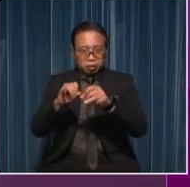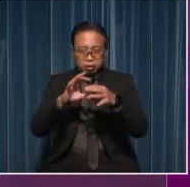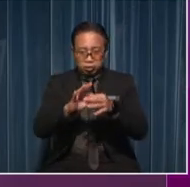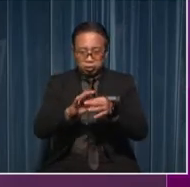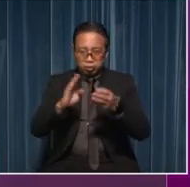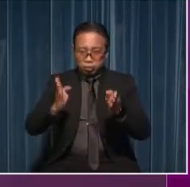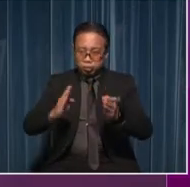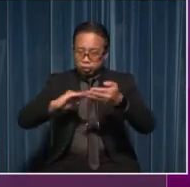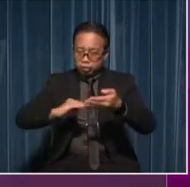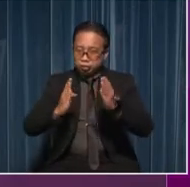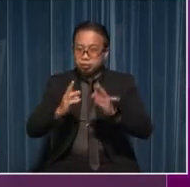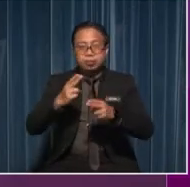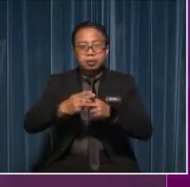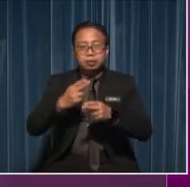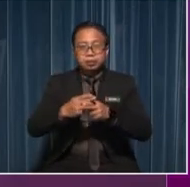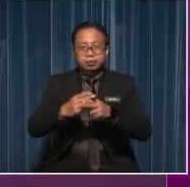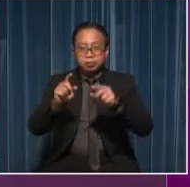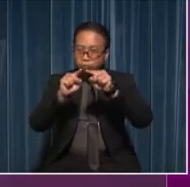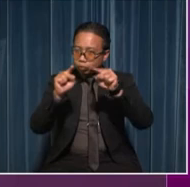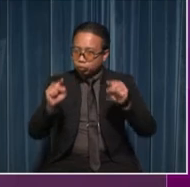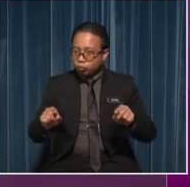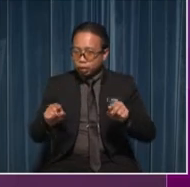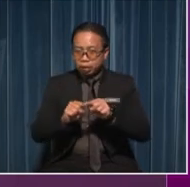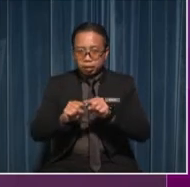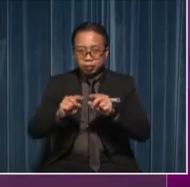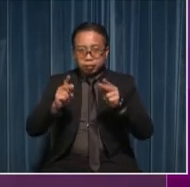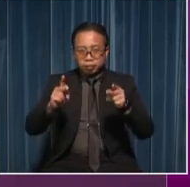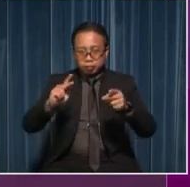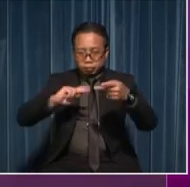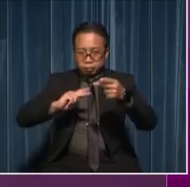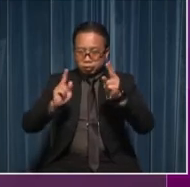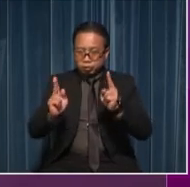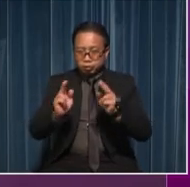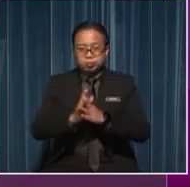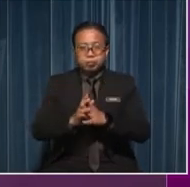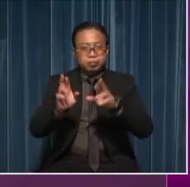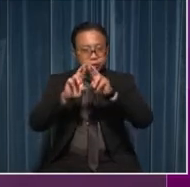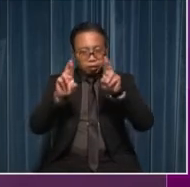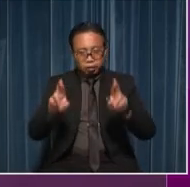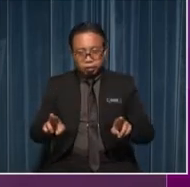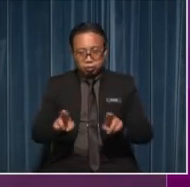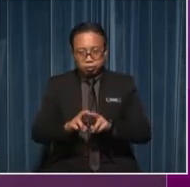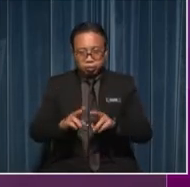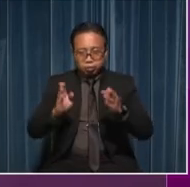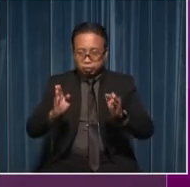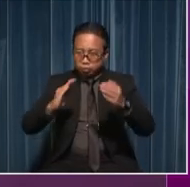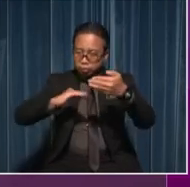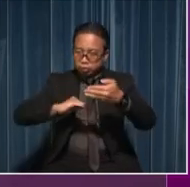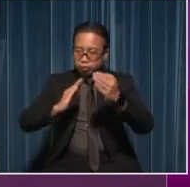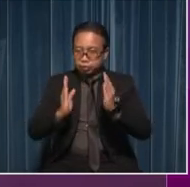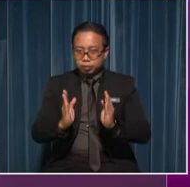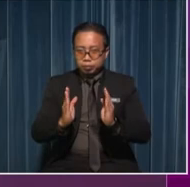prisms, namely square prisms, rectangular prisms, and